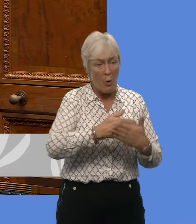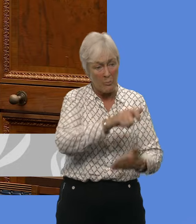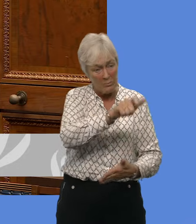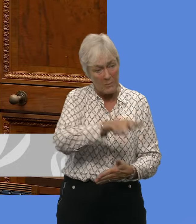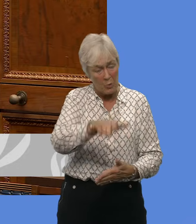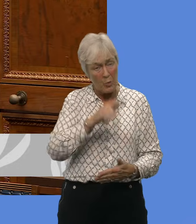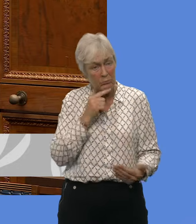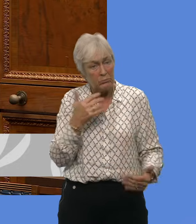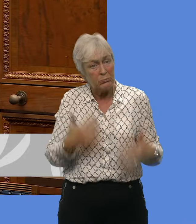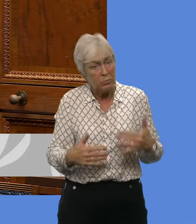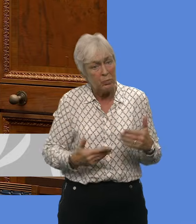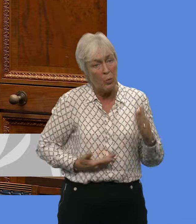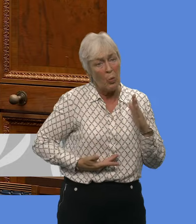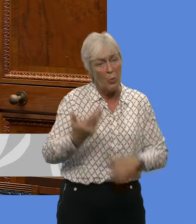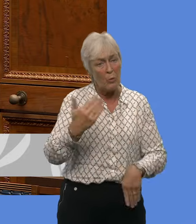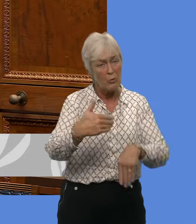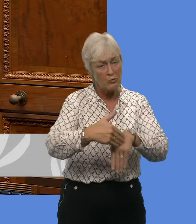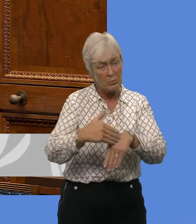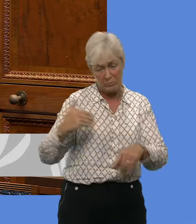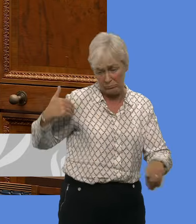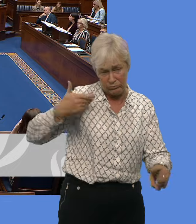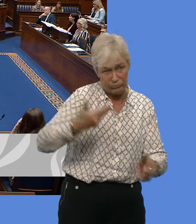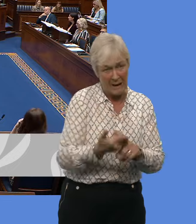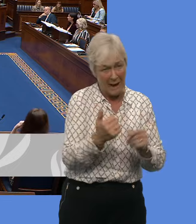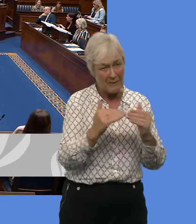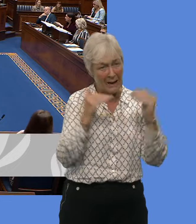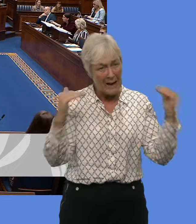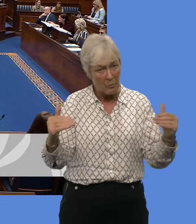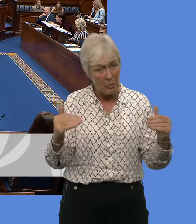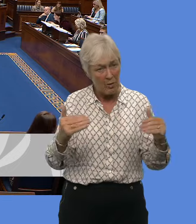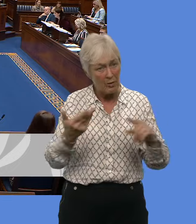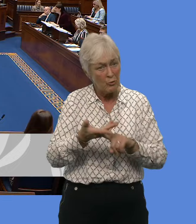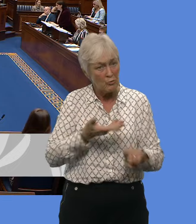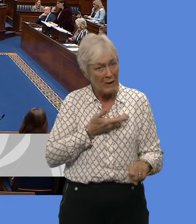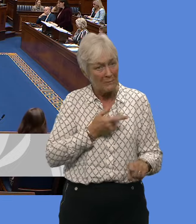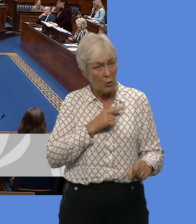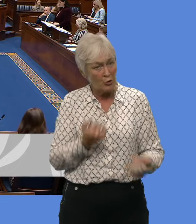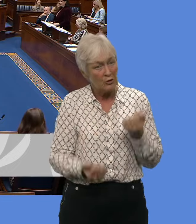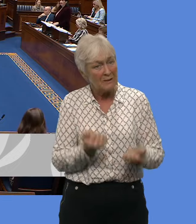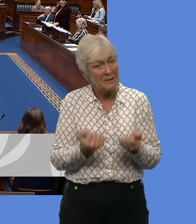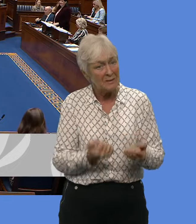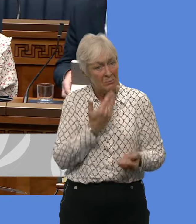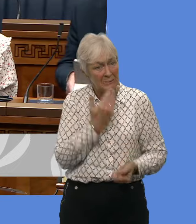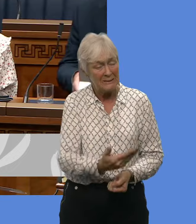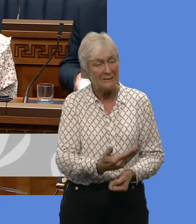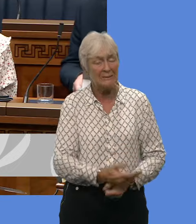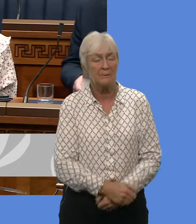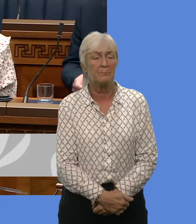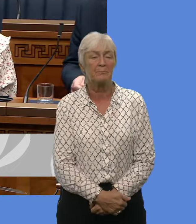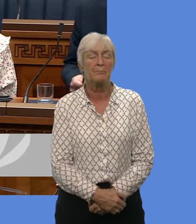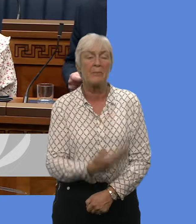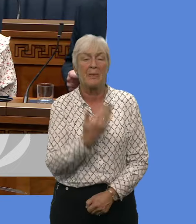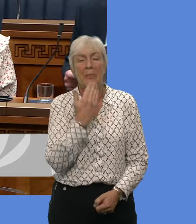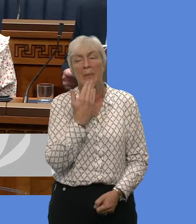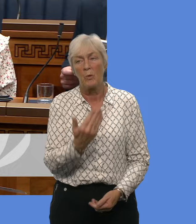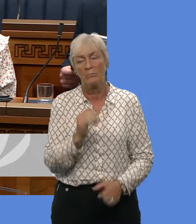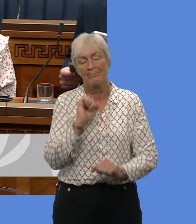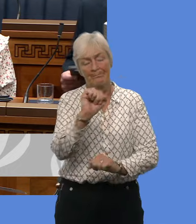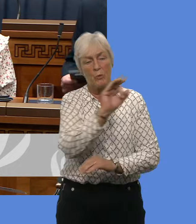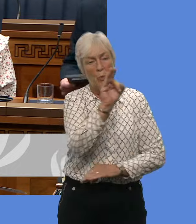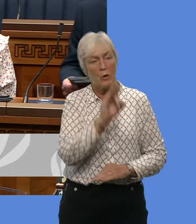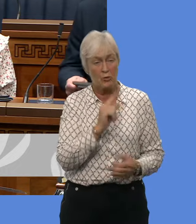the Troubles has an equal opportunity for justice? Deputy First Minister. Thank you, Mr Speaker, and I thank the member for his important question.